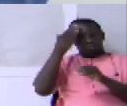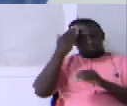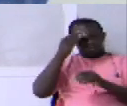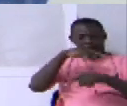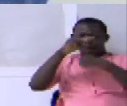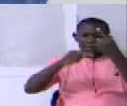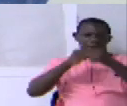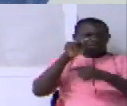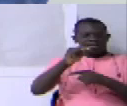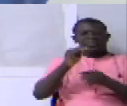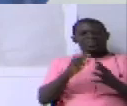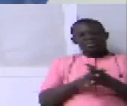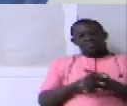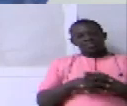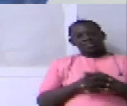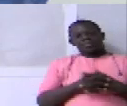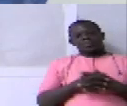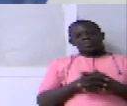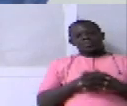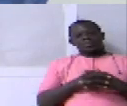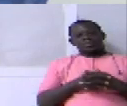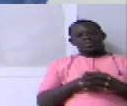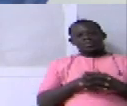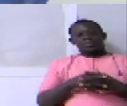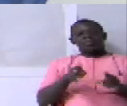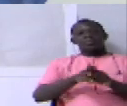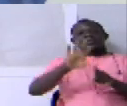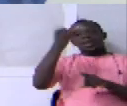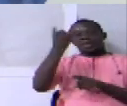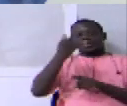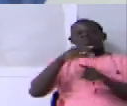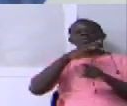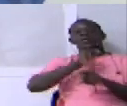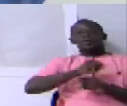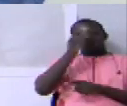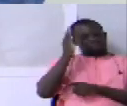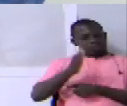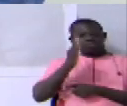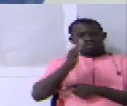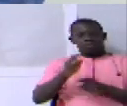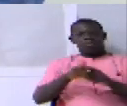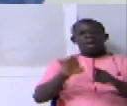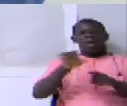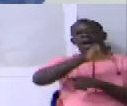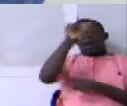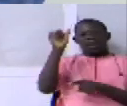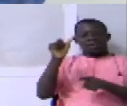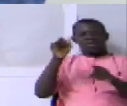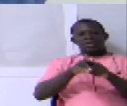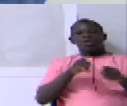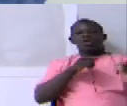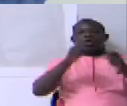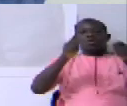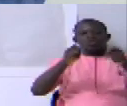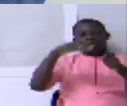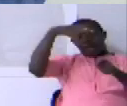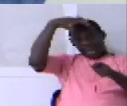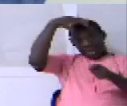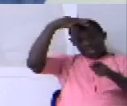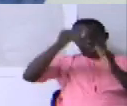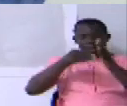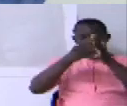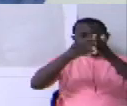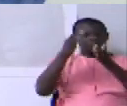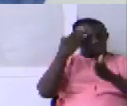kaso konon kole menu sorom ibele bota kalama. Yes, sir, that's true. And obviously operations head knew that